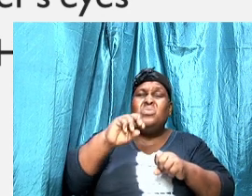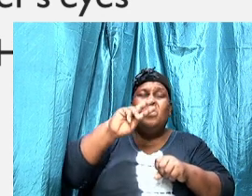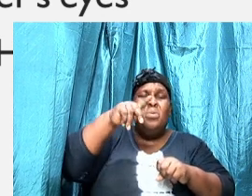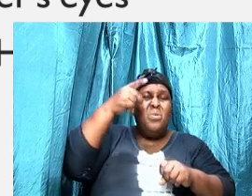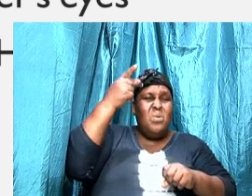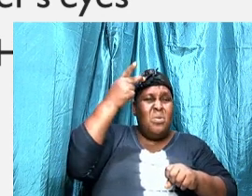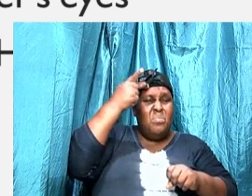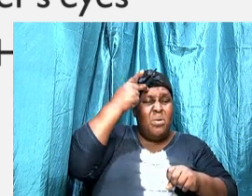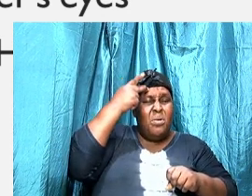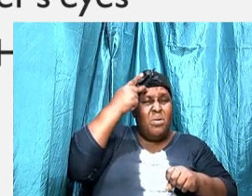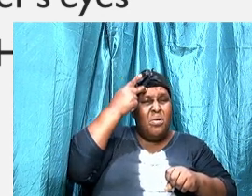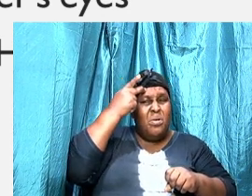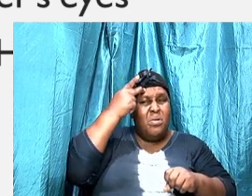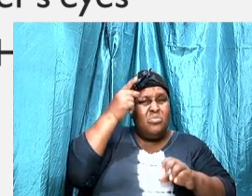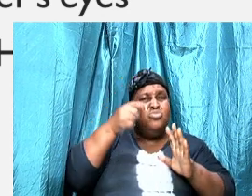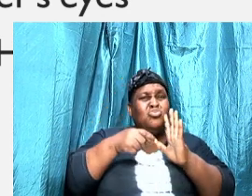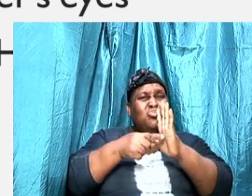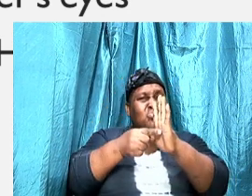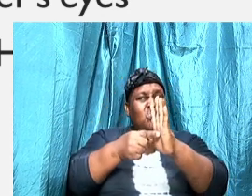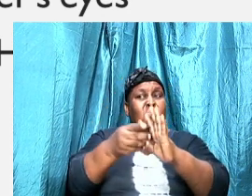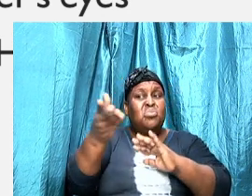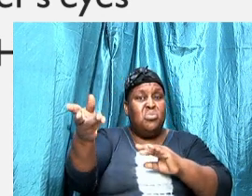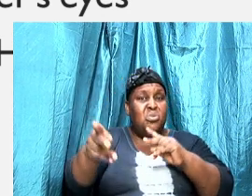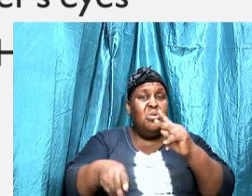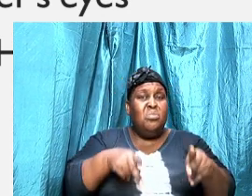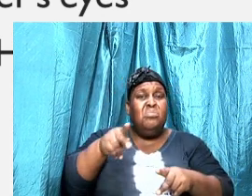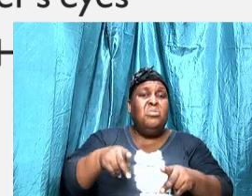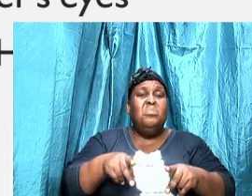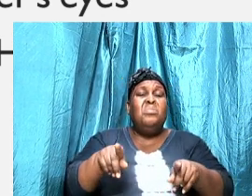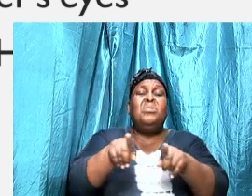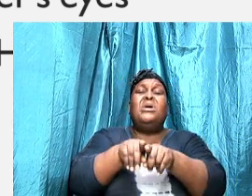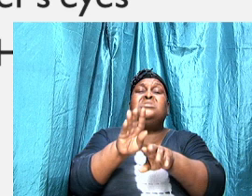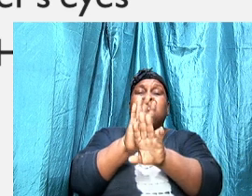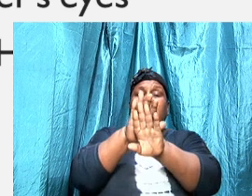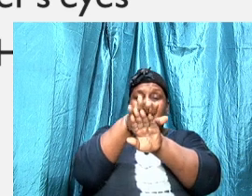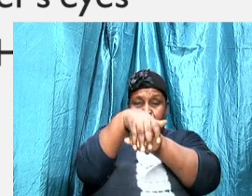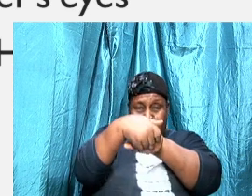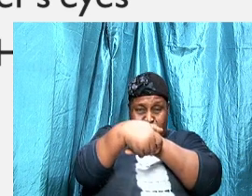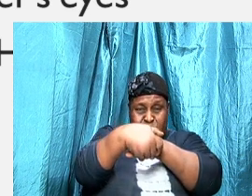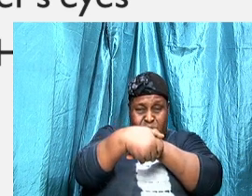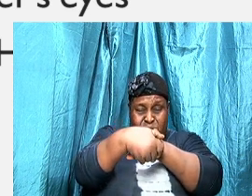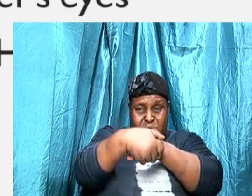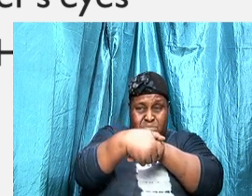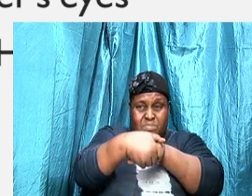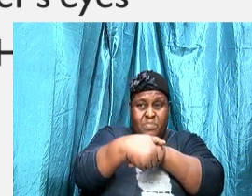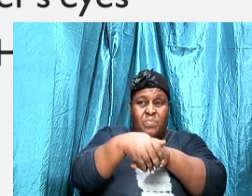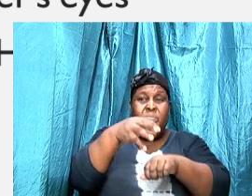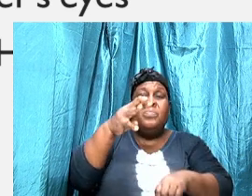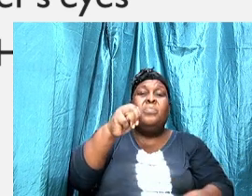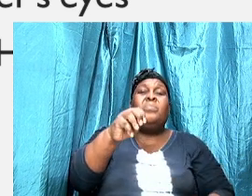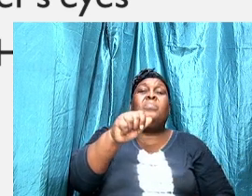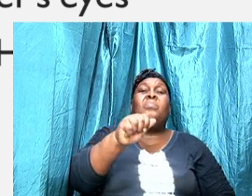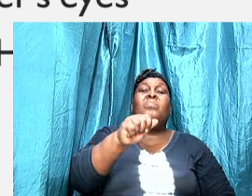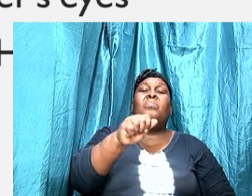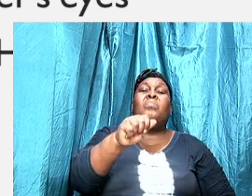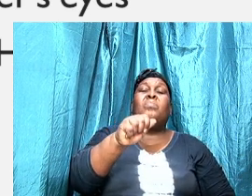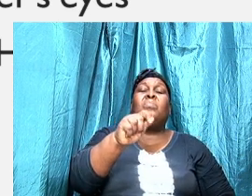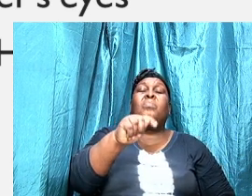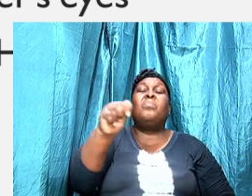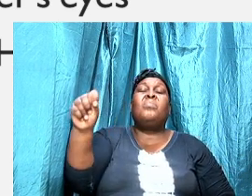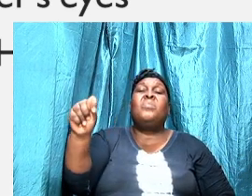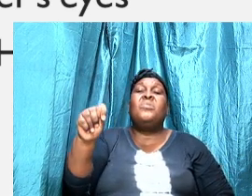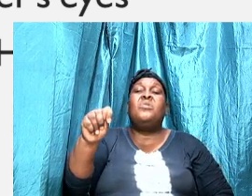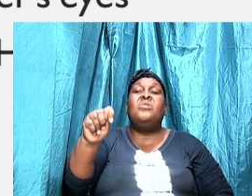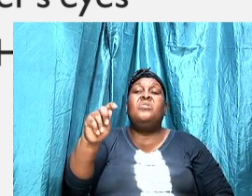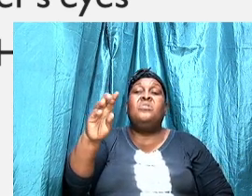being hypocrites, really. And if you look at Matthew chapter 7 and verse 5, Jesus himself spoke